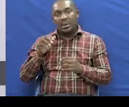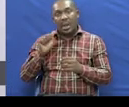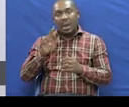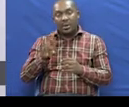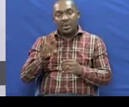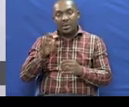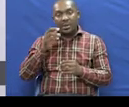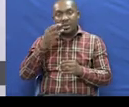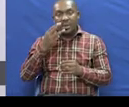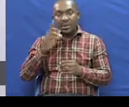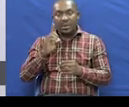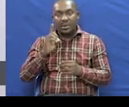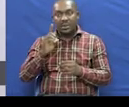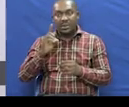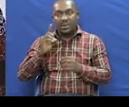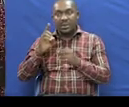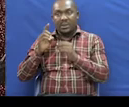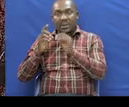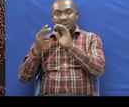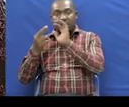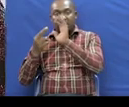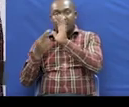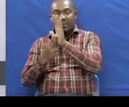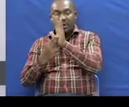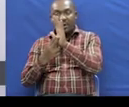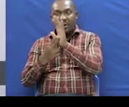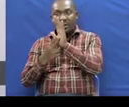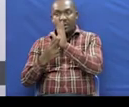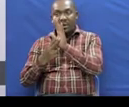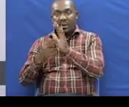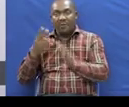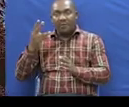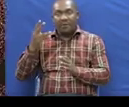3D7, 4S2. Nickel,